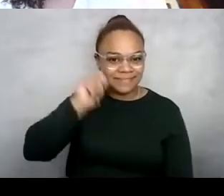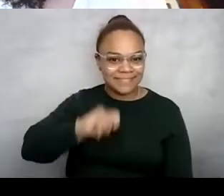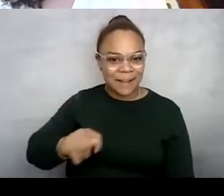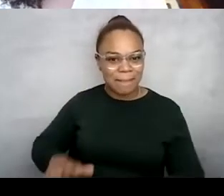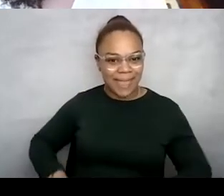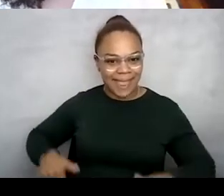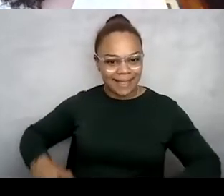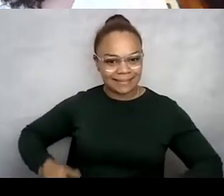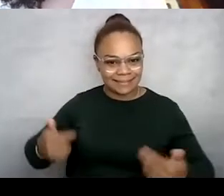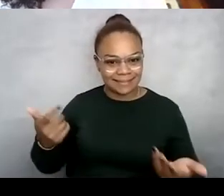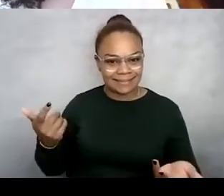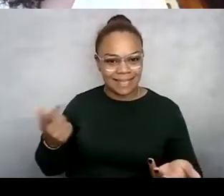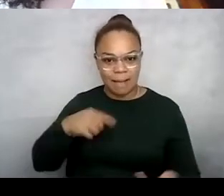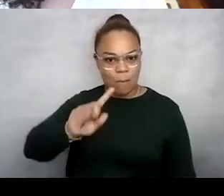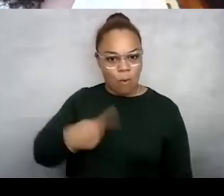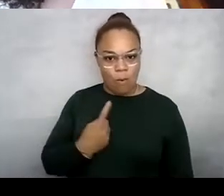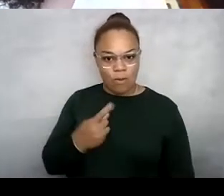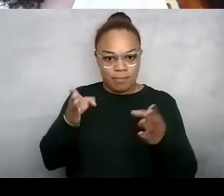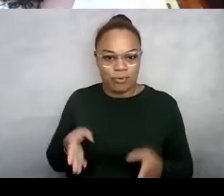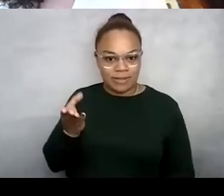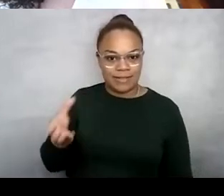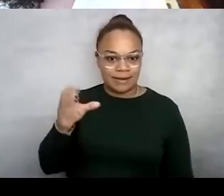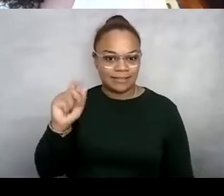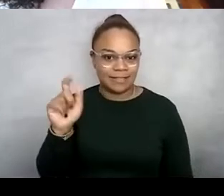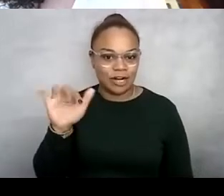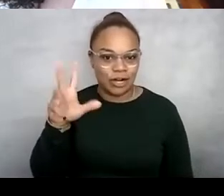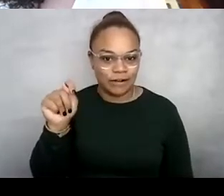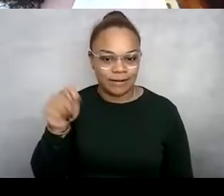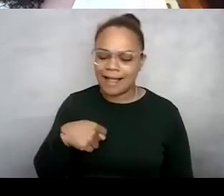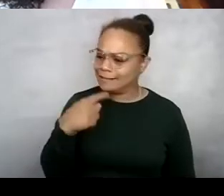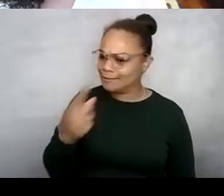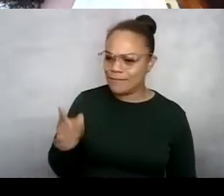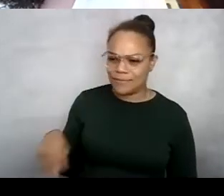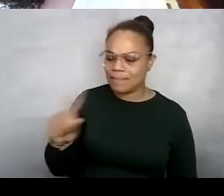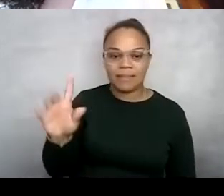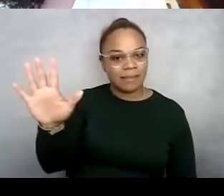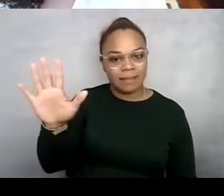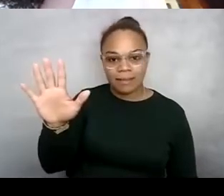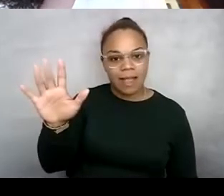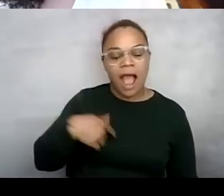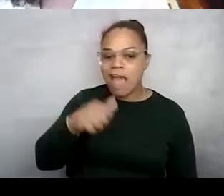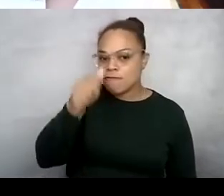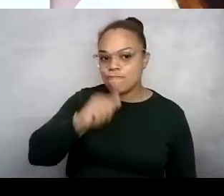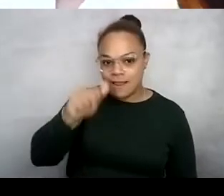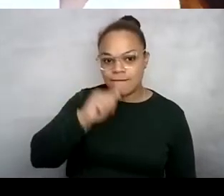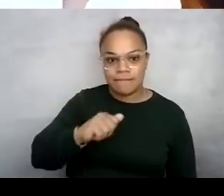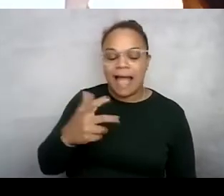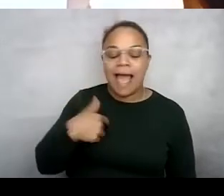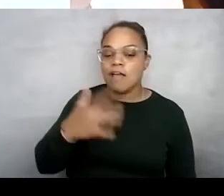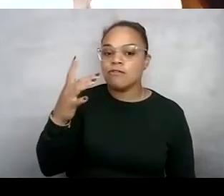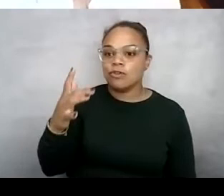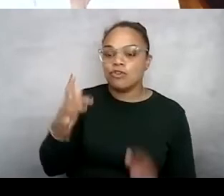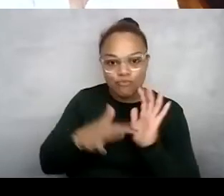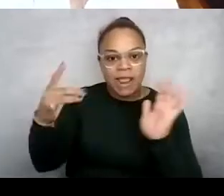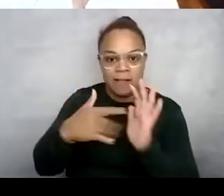day I told all the executives, like, okay, I rarely suck it up, but I'm never sucking it up again. This is